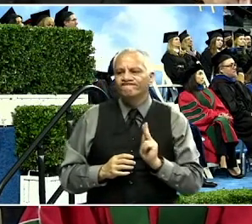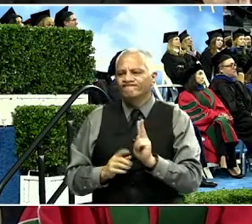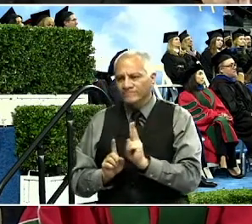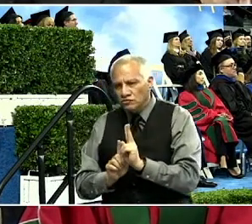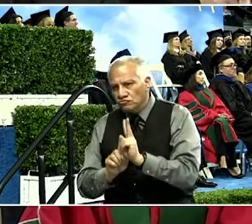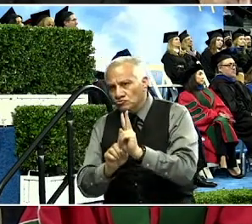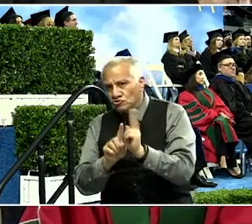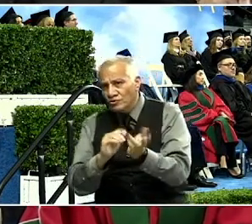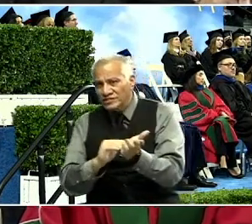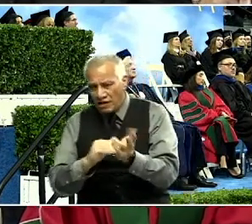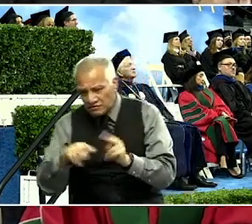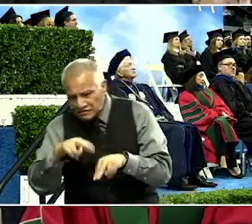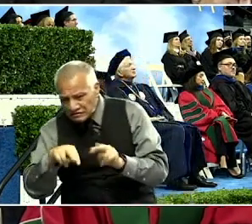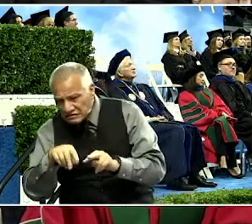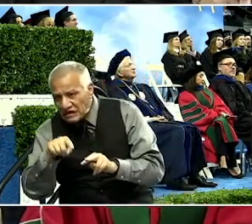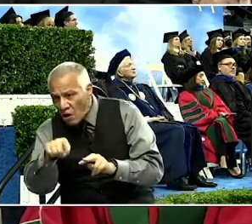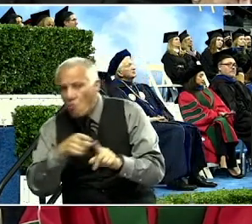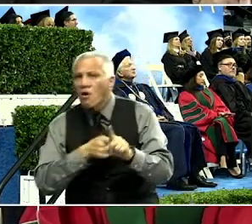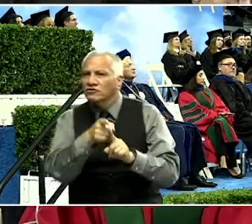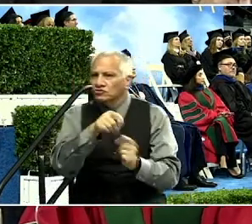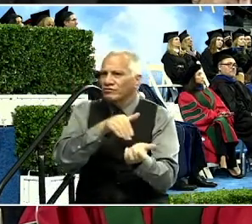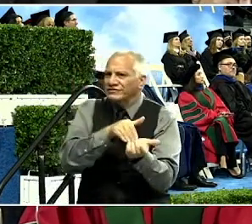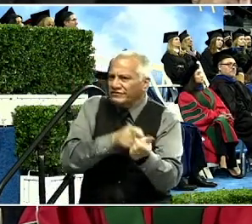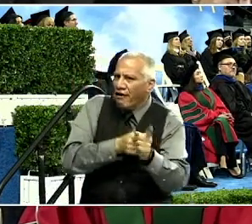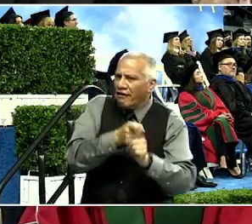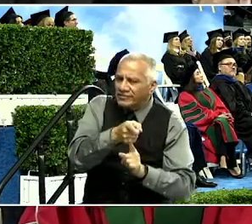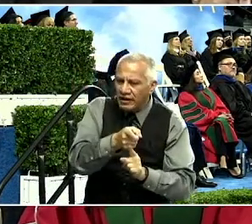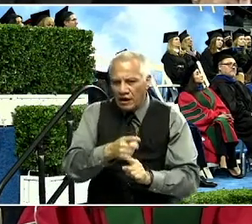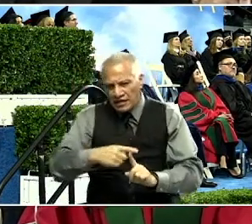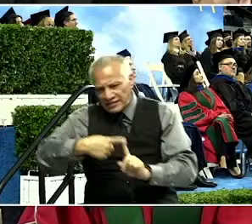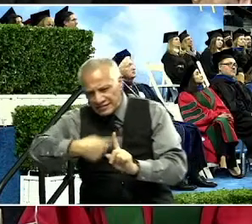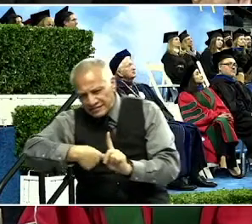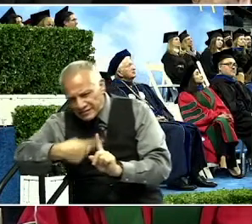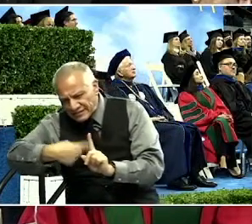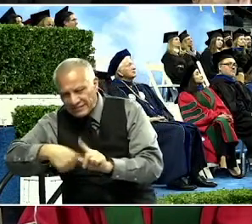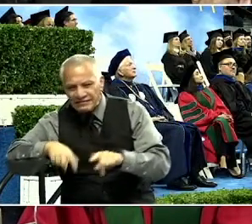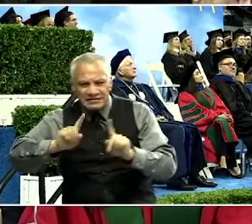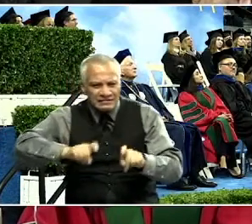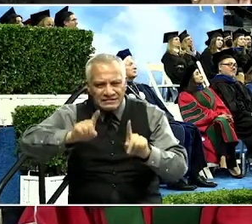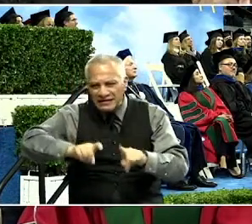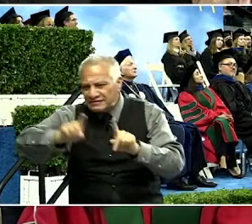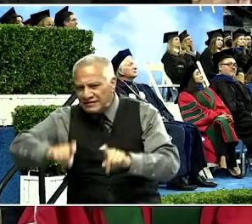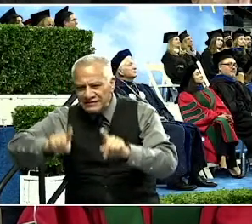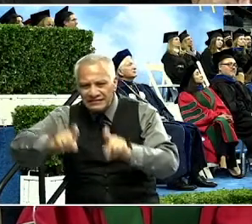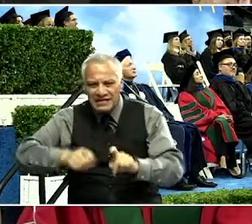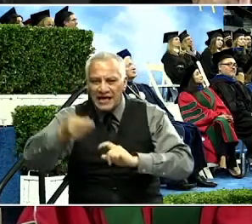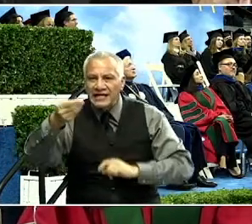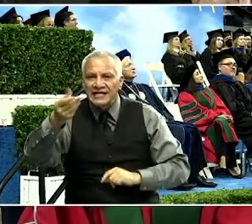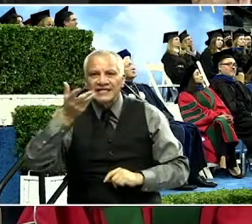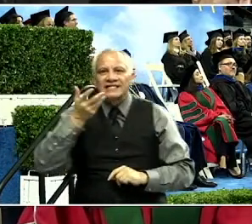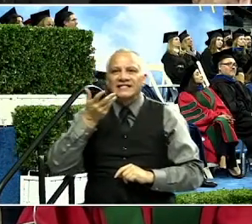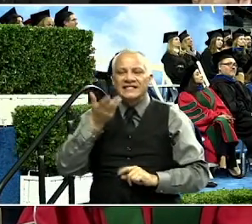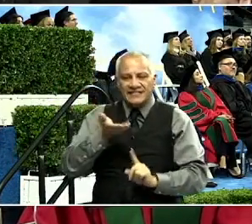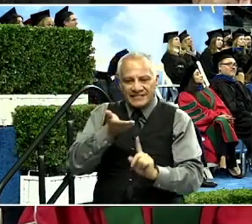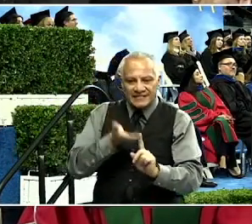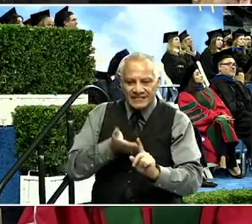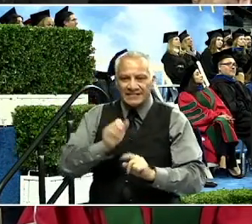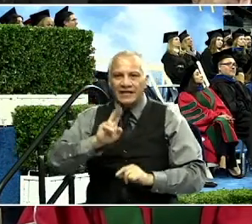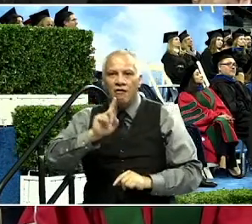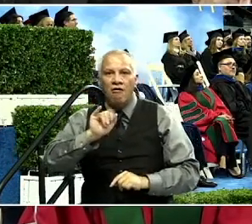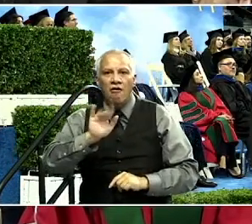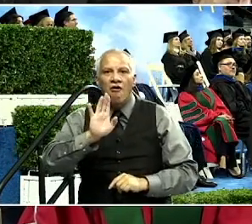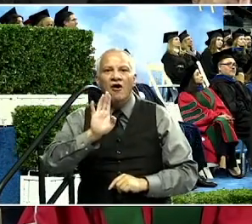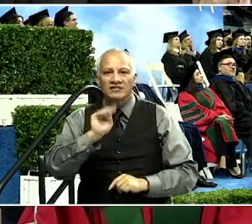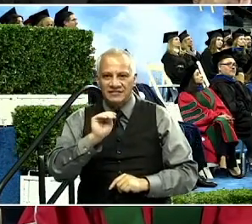doctor who sent us to a developmental pediatrician, and after months of testing and retesting, we were given the news. Ruby is on the